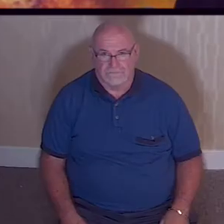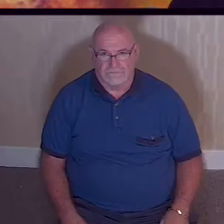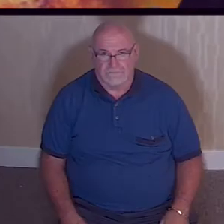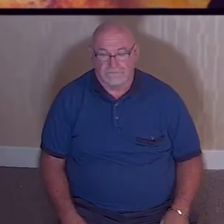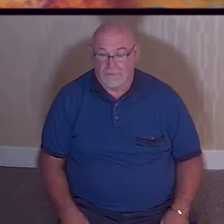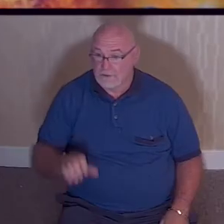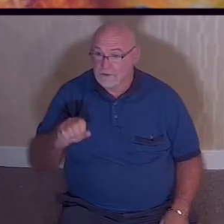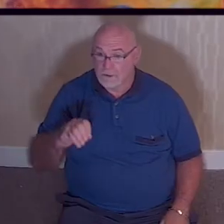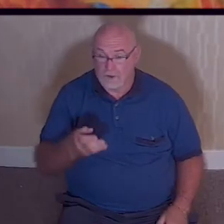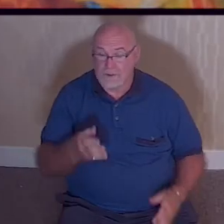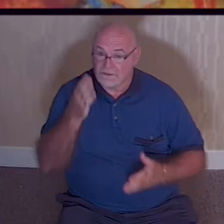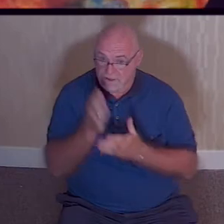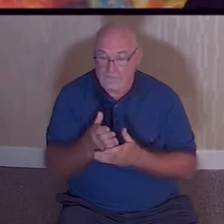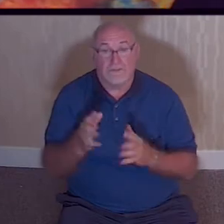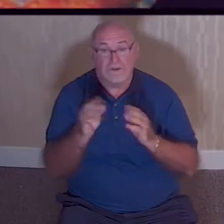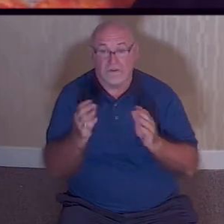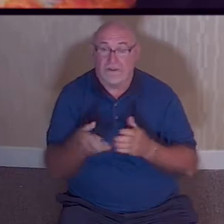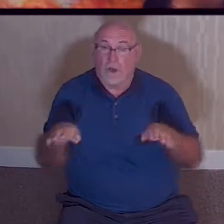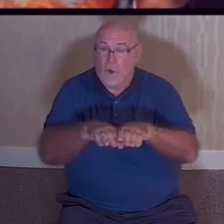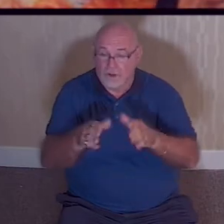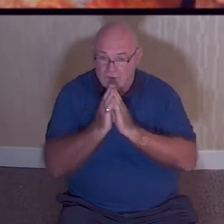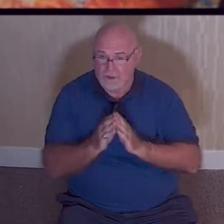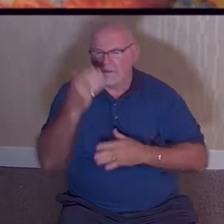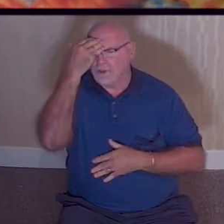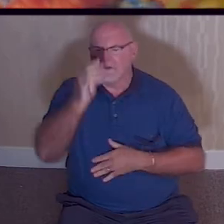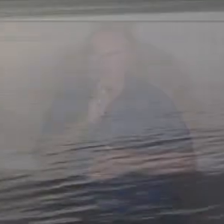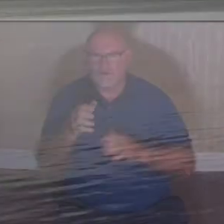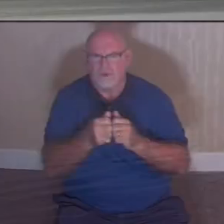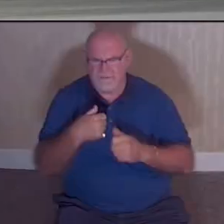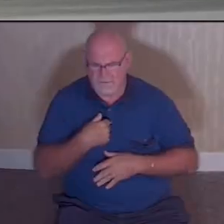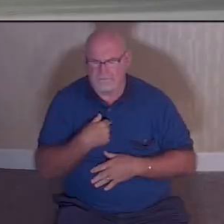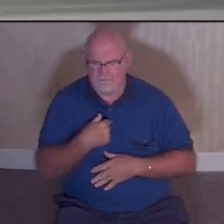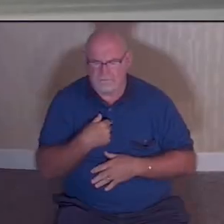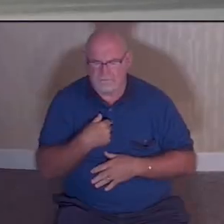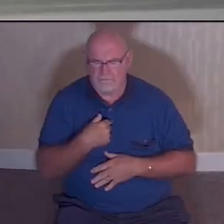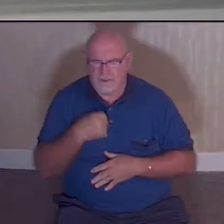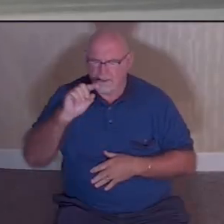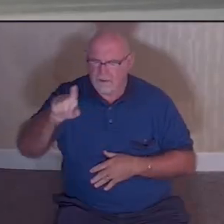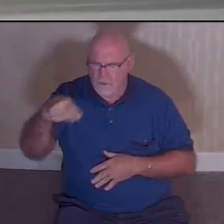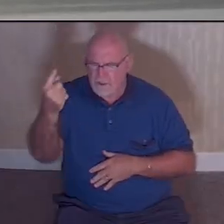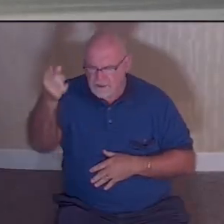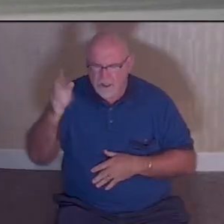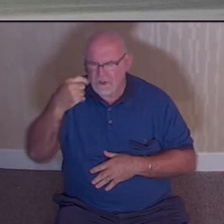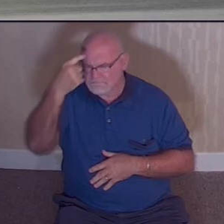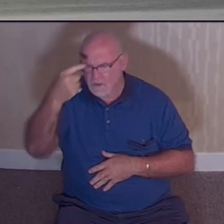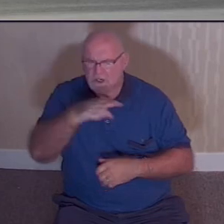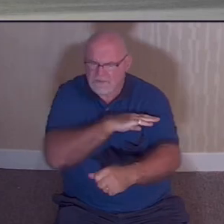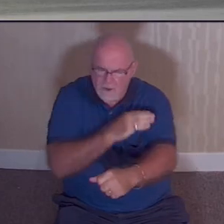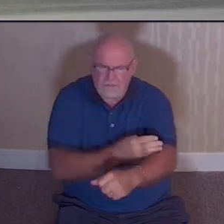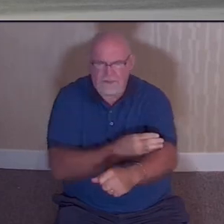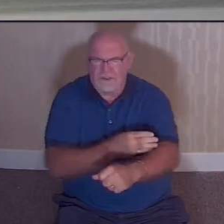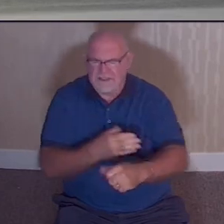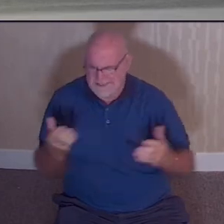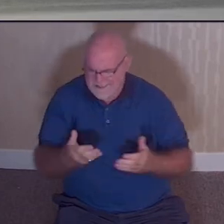So let's end our service with a closing prayer. Just know this truth with me. There's but one God, one mind, and one power.